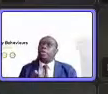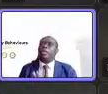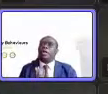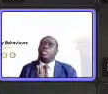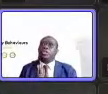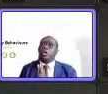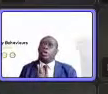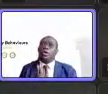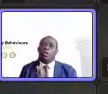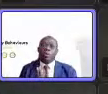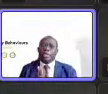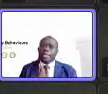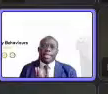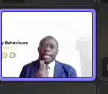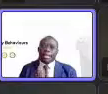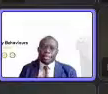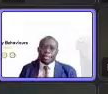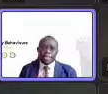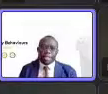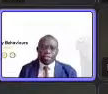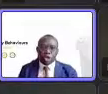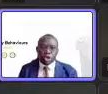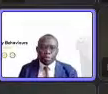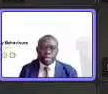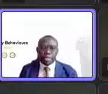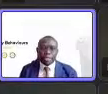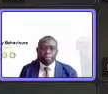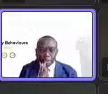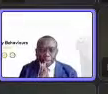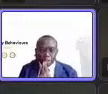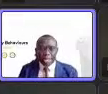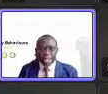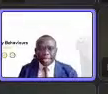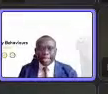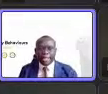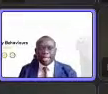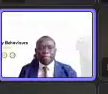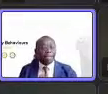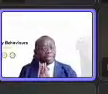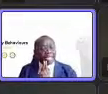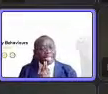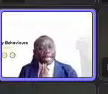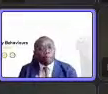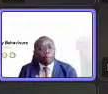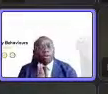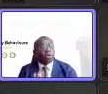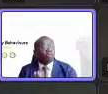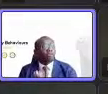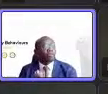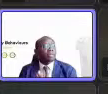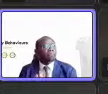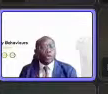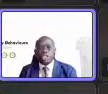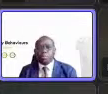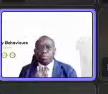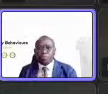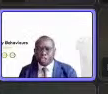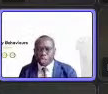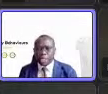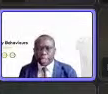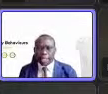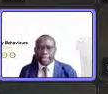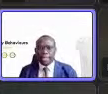in Ethiopia, you can joke with any other sector of the economy, but not the airline. I mean, it is one of